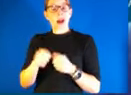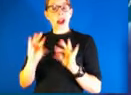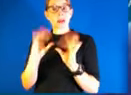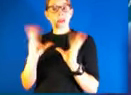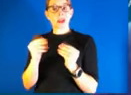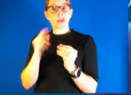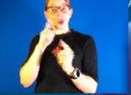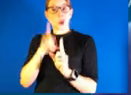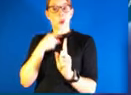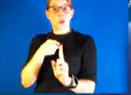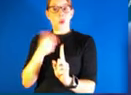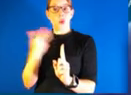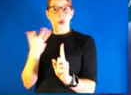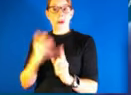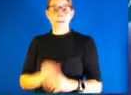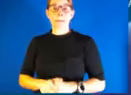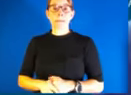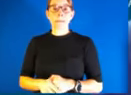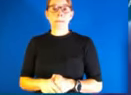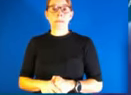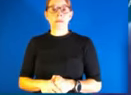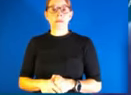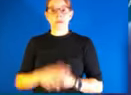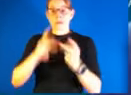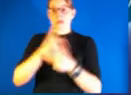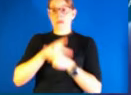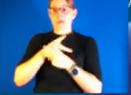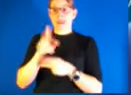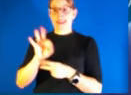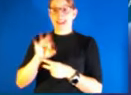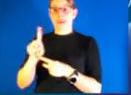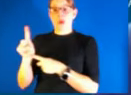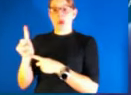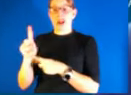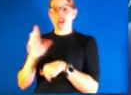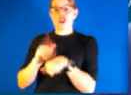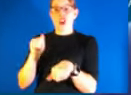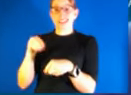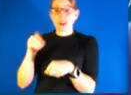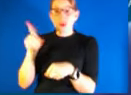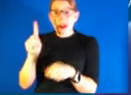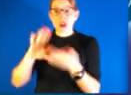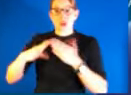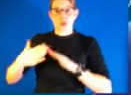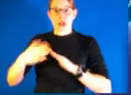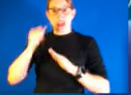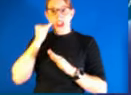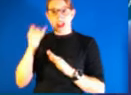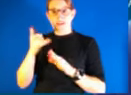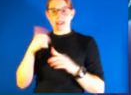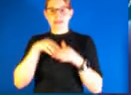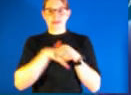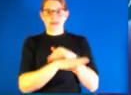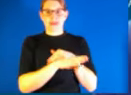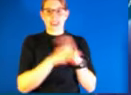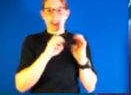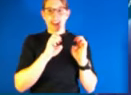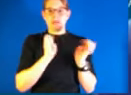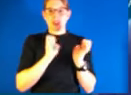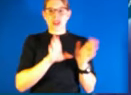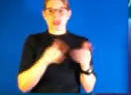mission is to take care of 911 calls in the community. So when they're in the emergency department, sitting